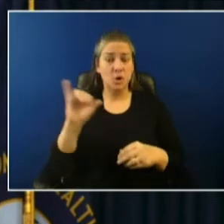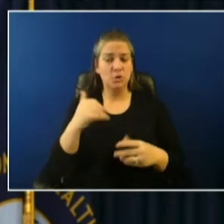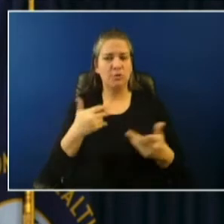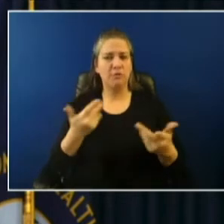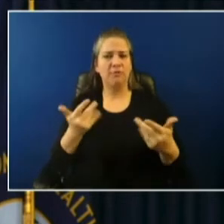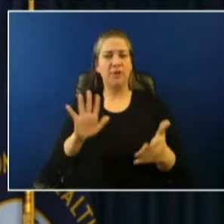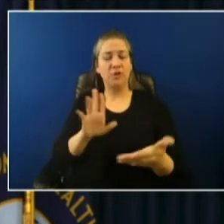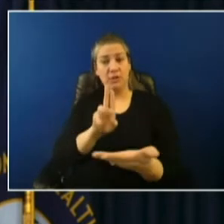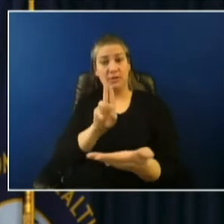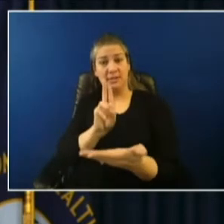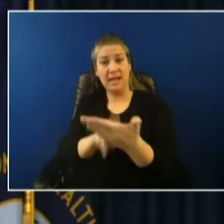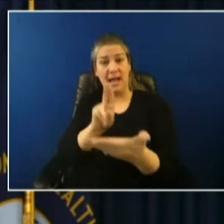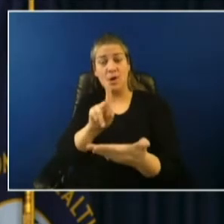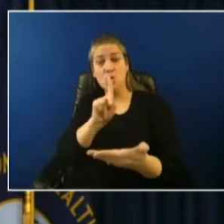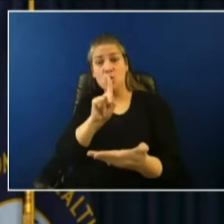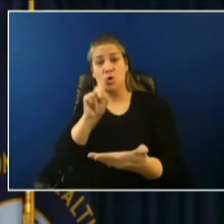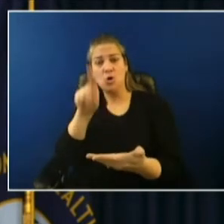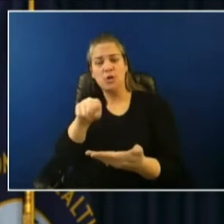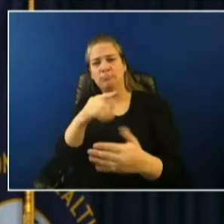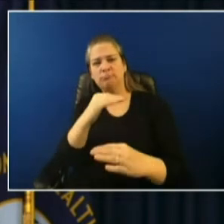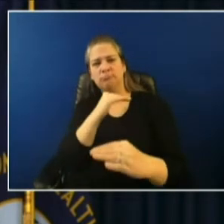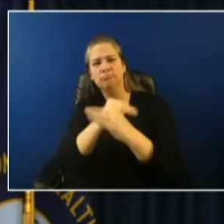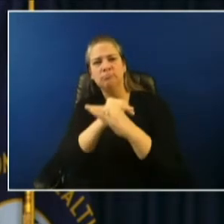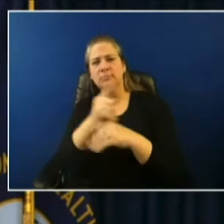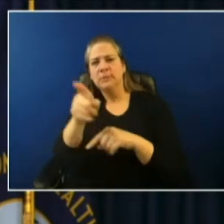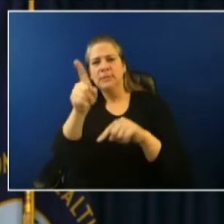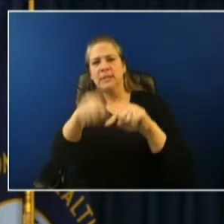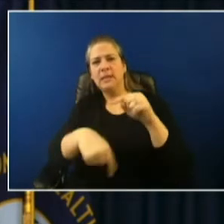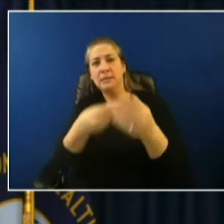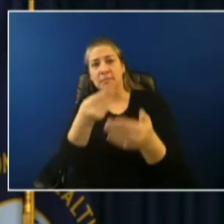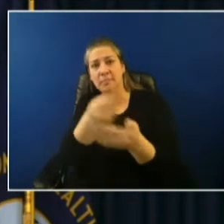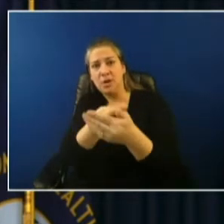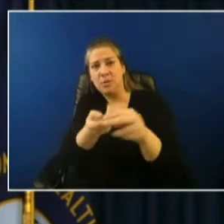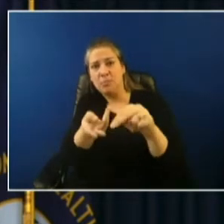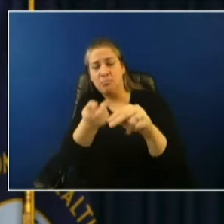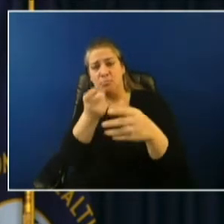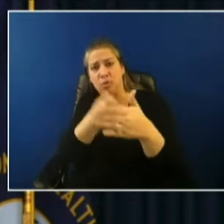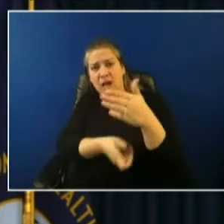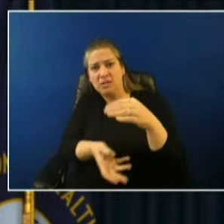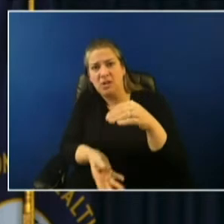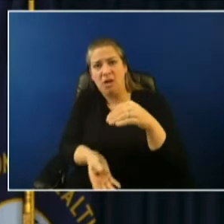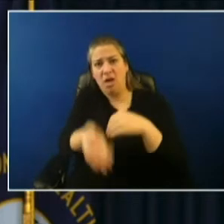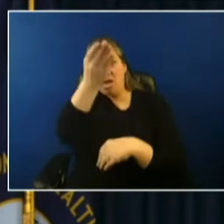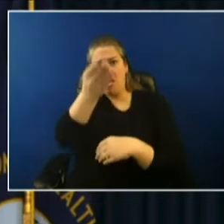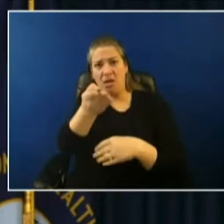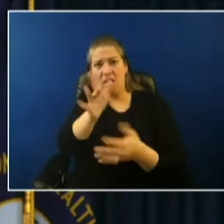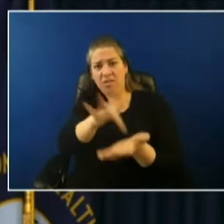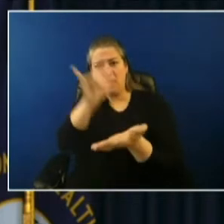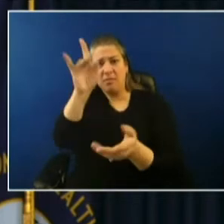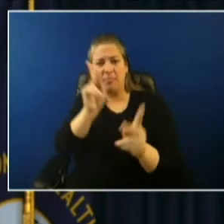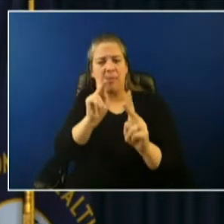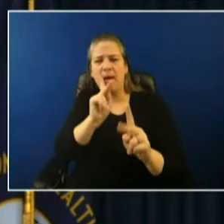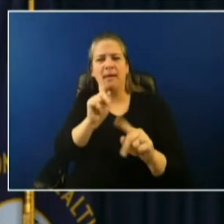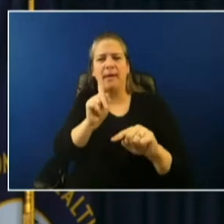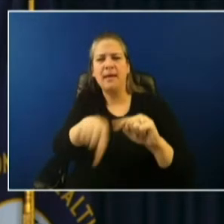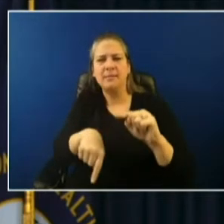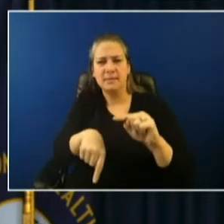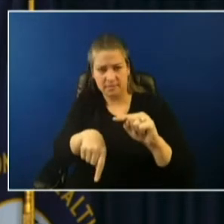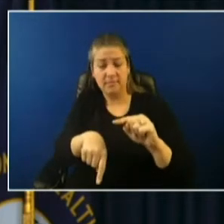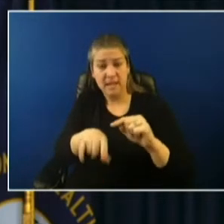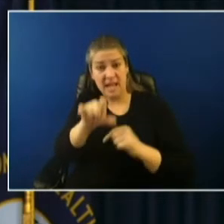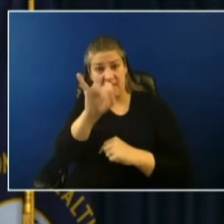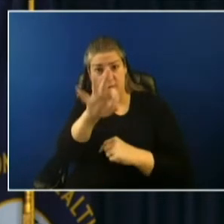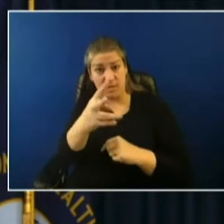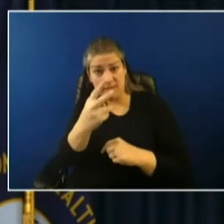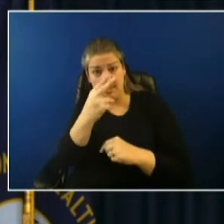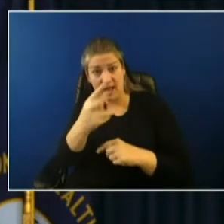gouging order that prevents people from raising prices and taking advantage of people during this time. Contact the Attorney General's office